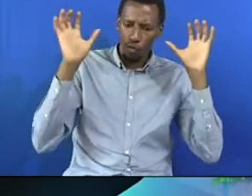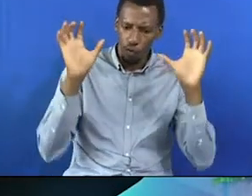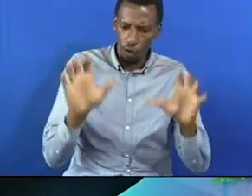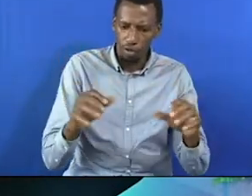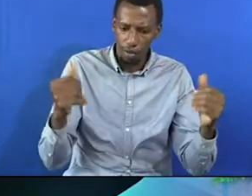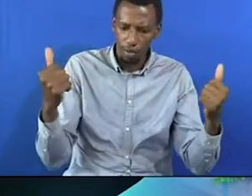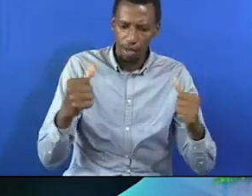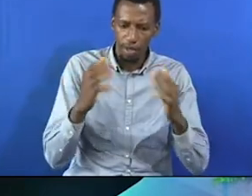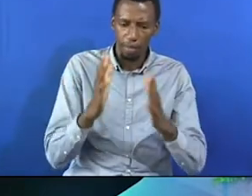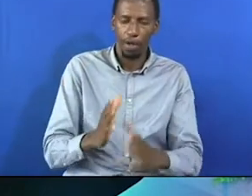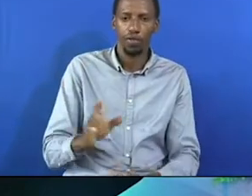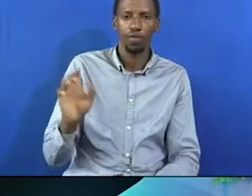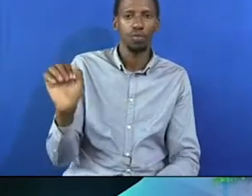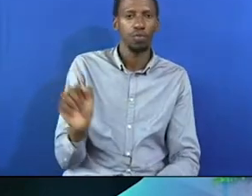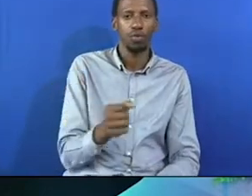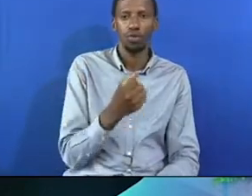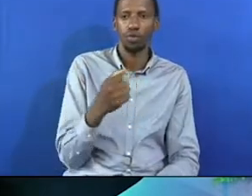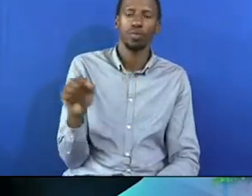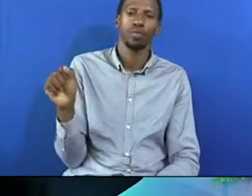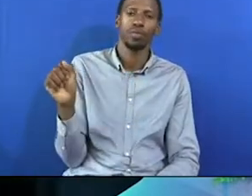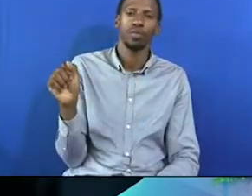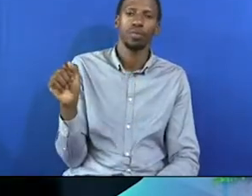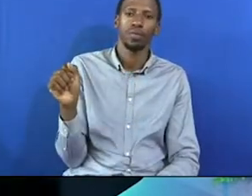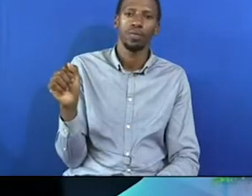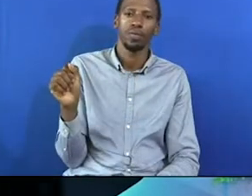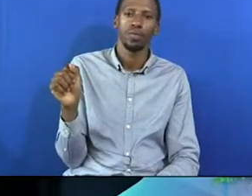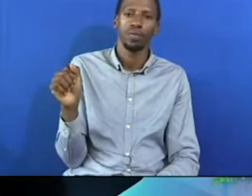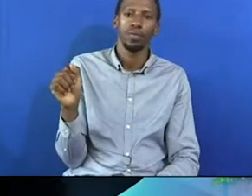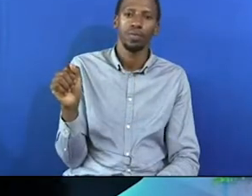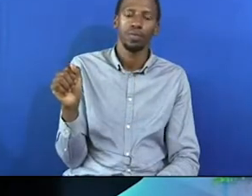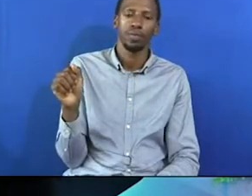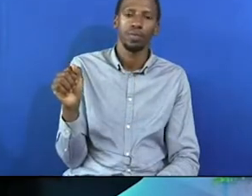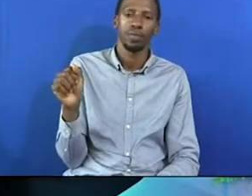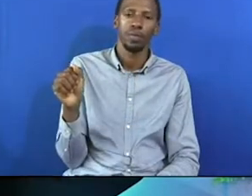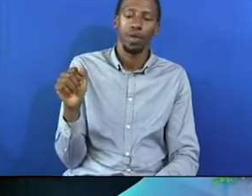To be single or married cannot be forced on anyone.